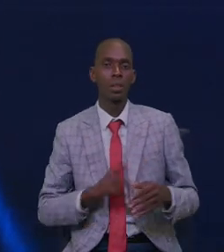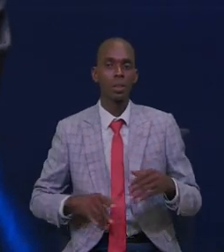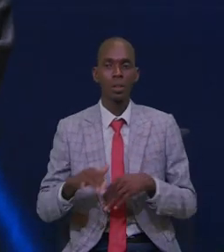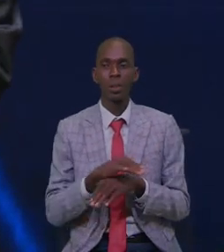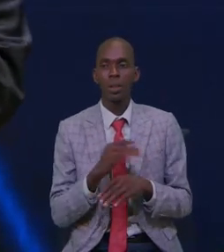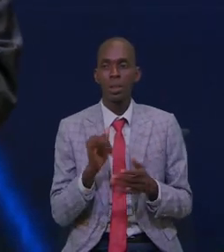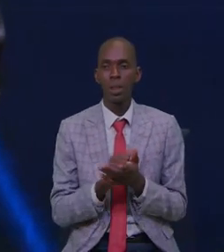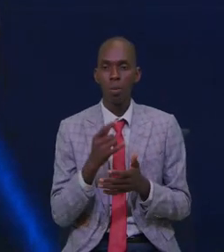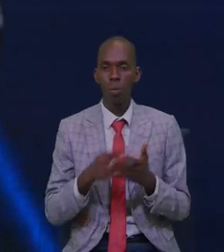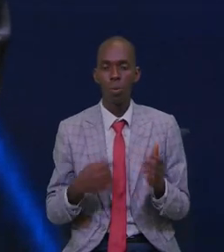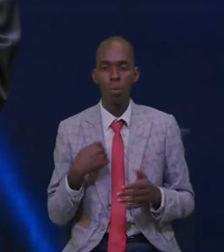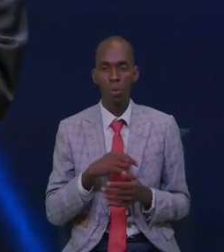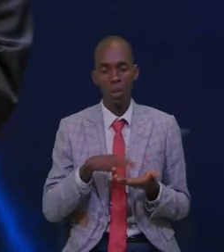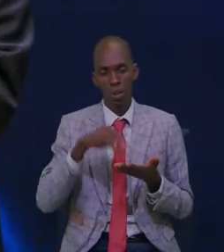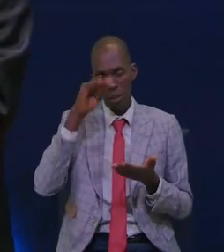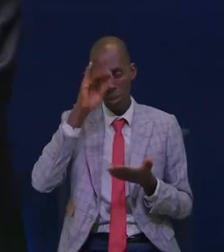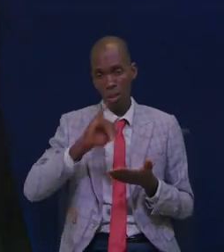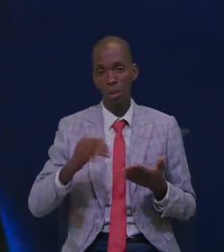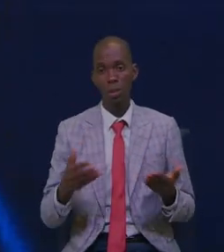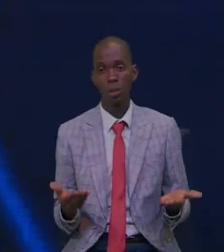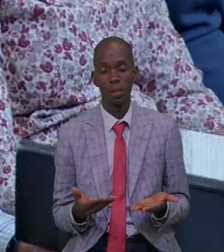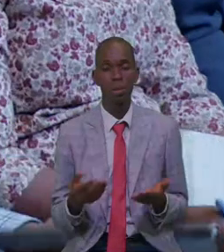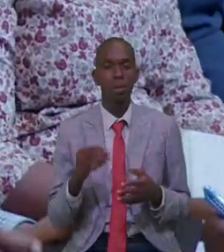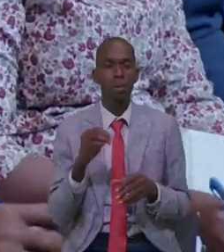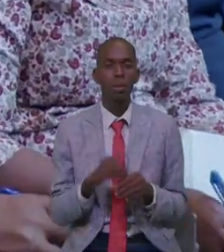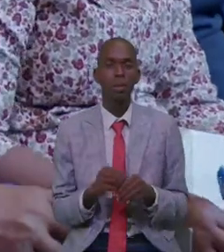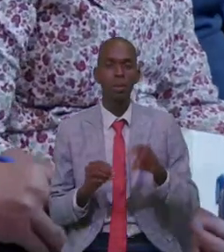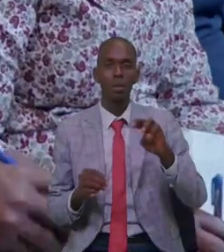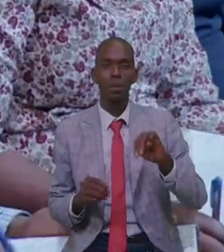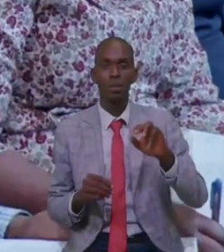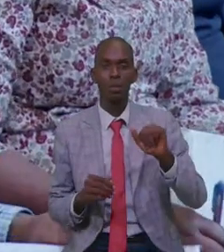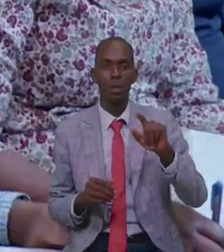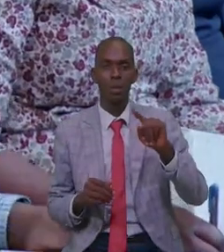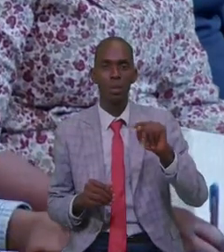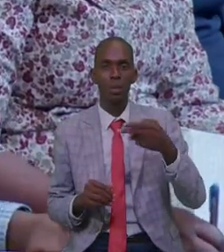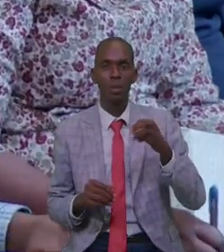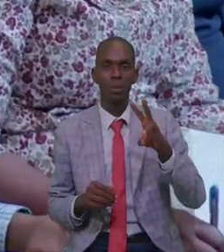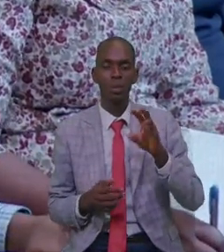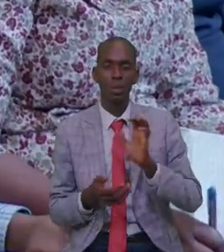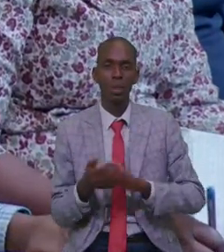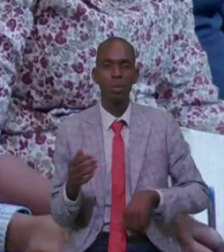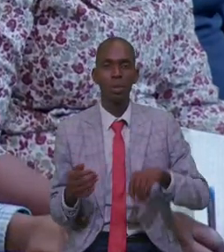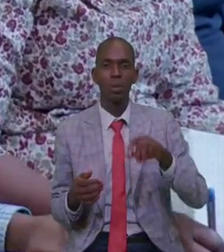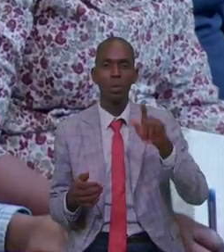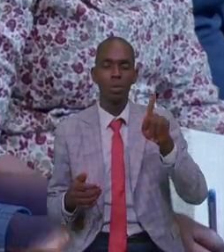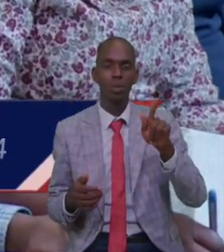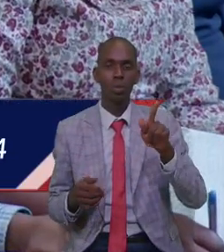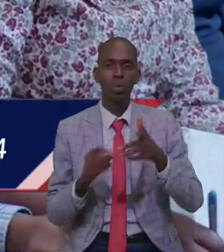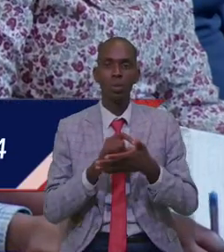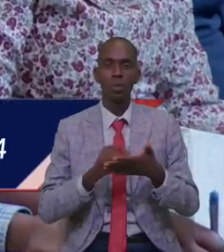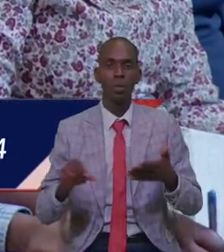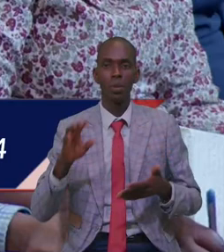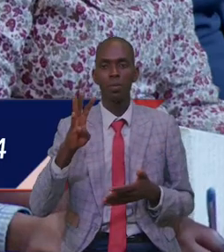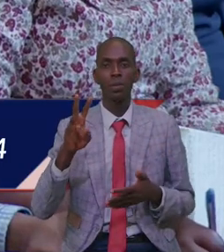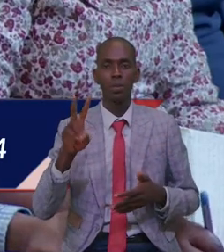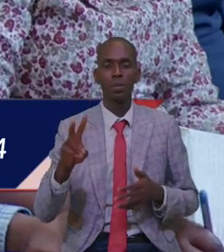at here. And then he tells us in Matthew chapter 21, I'm reading from verse 42. Matthew chapter 21,